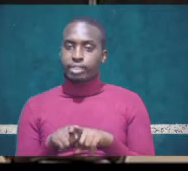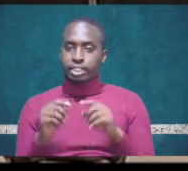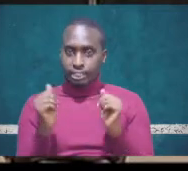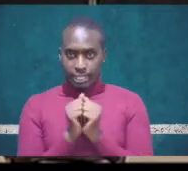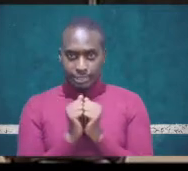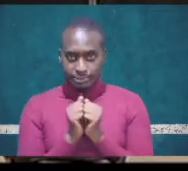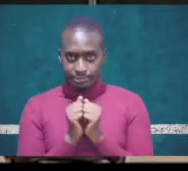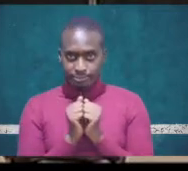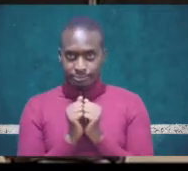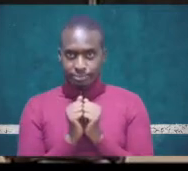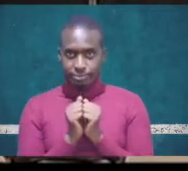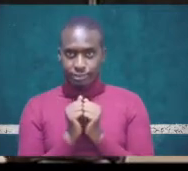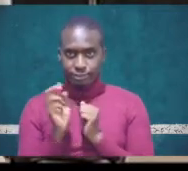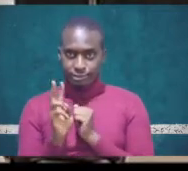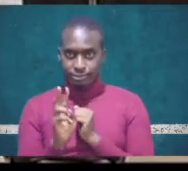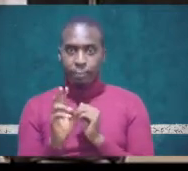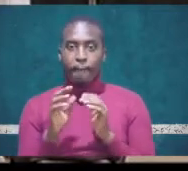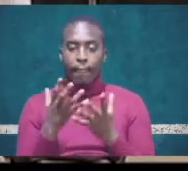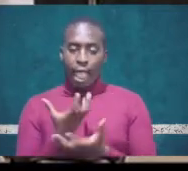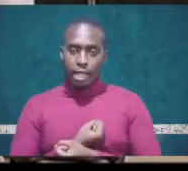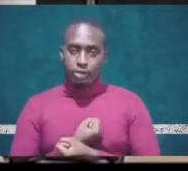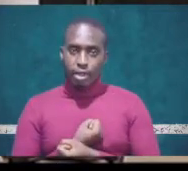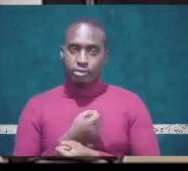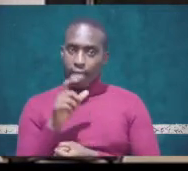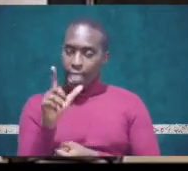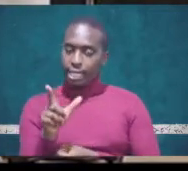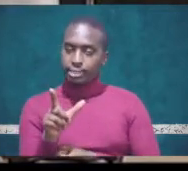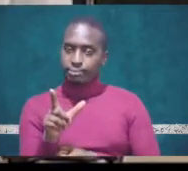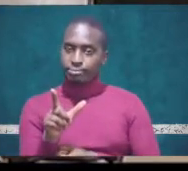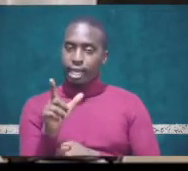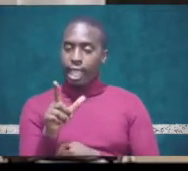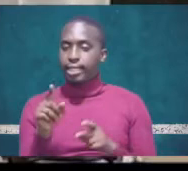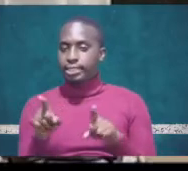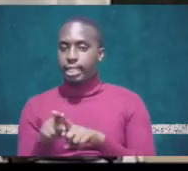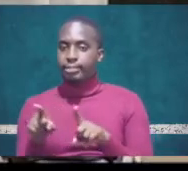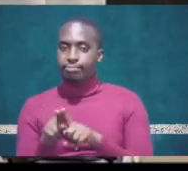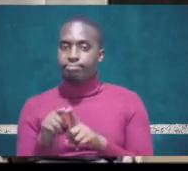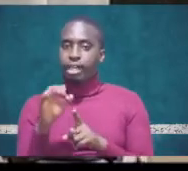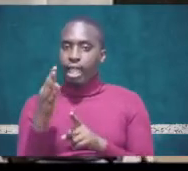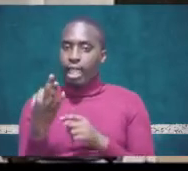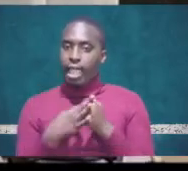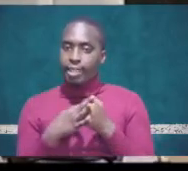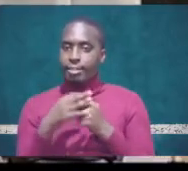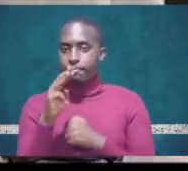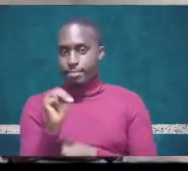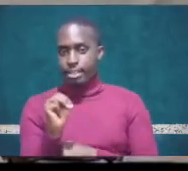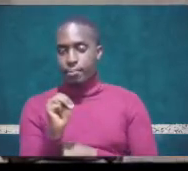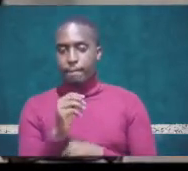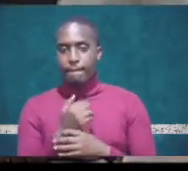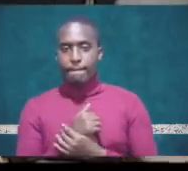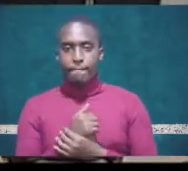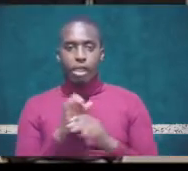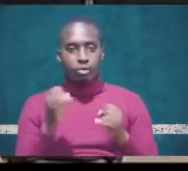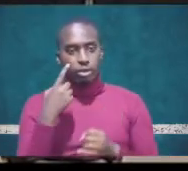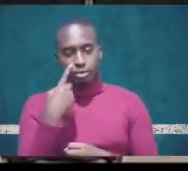10 volts, and we have L. So this L equals to 8 meters. Try now